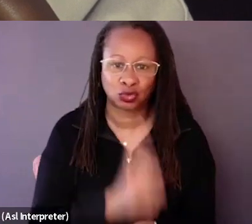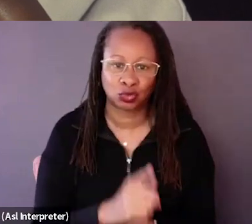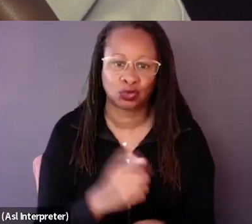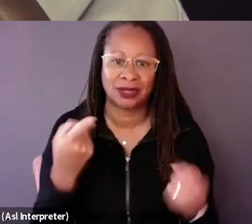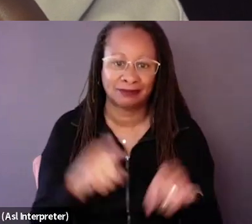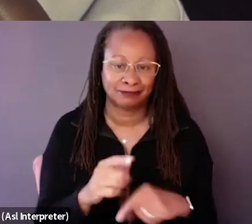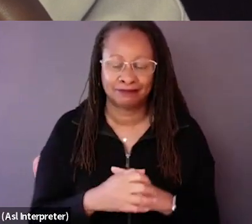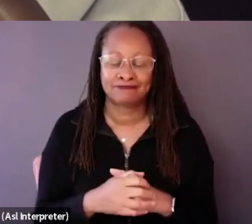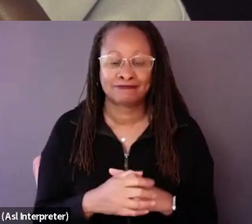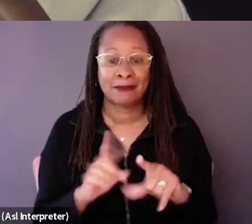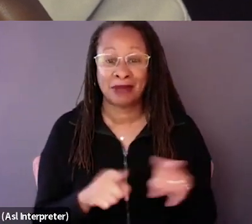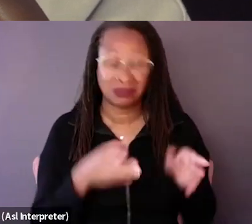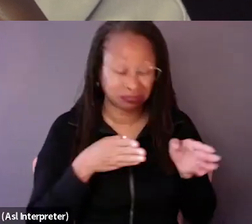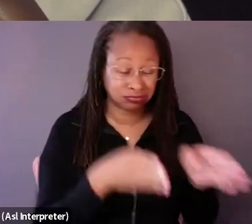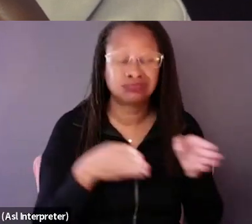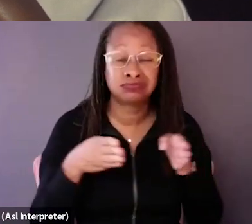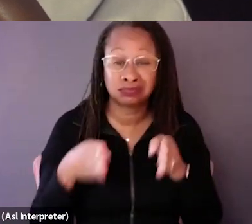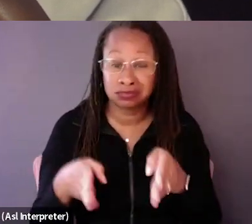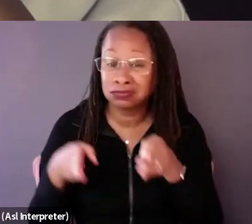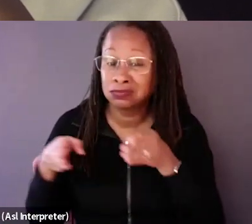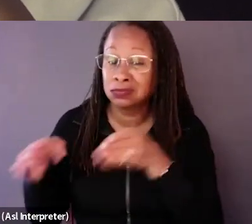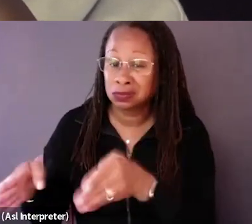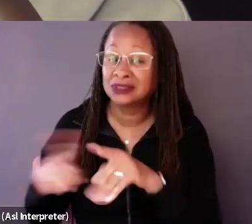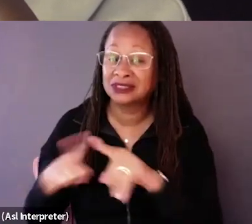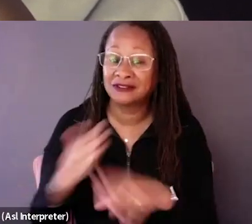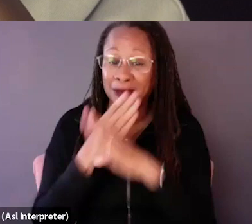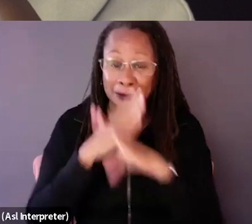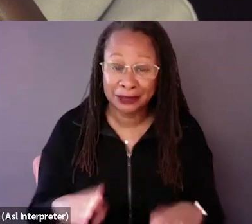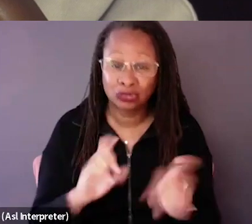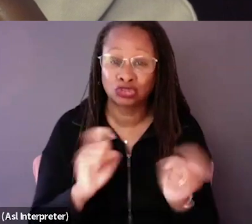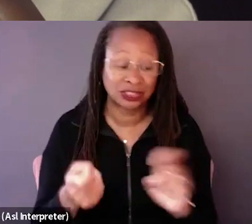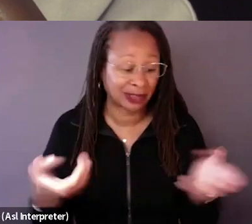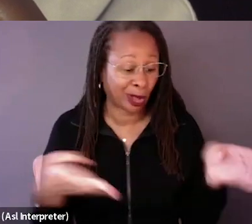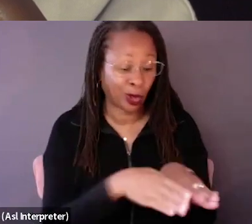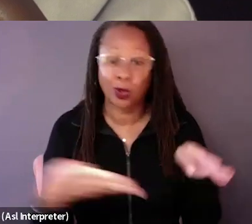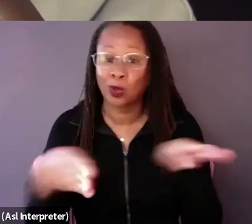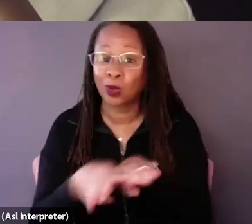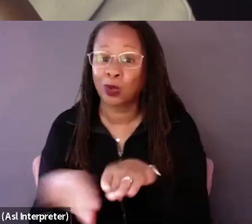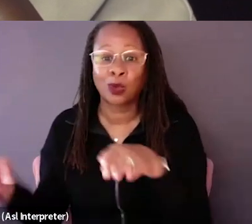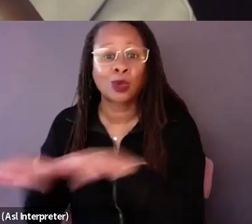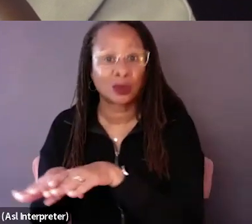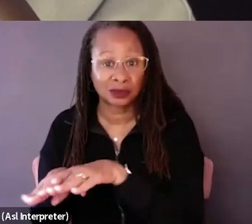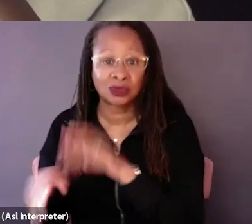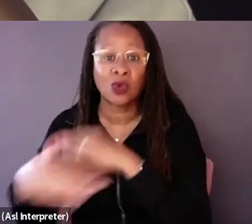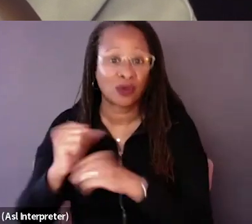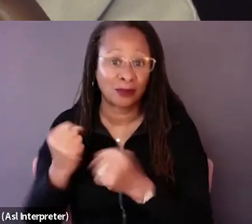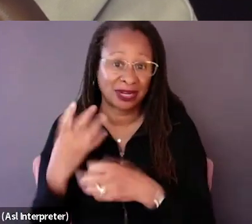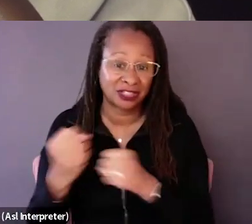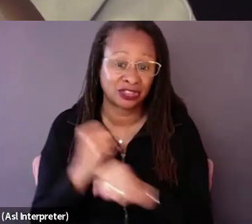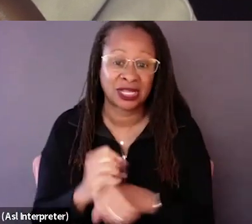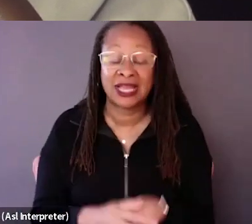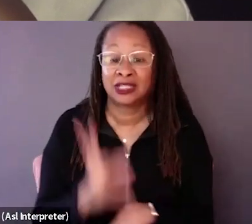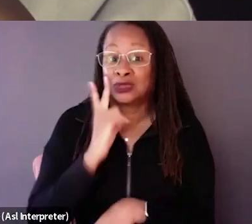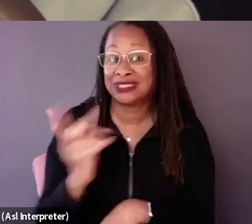Ugandan incumbent president Museveni has rewarded his son, these military ranks, and